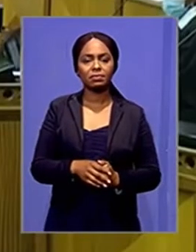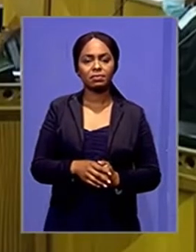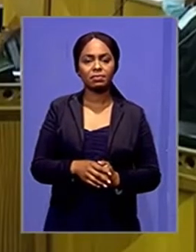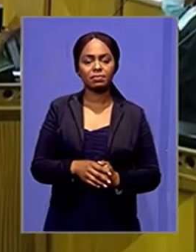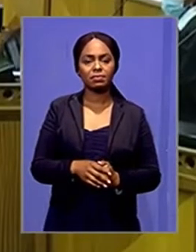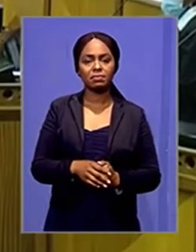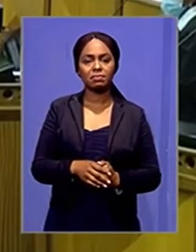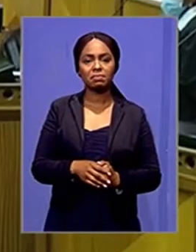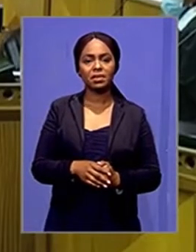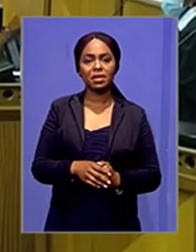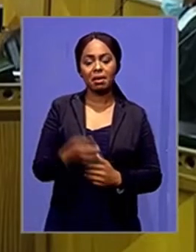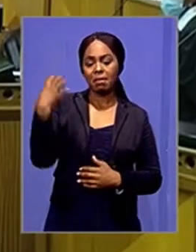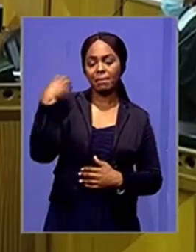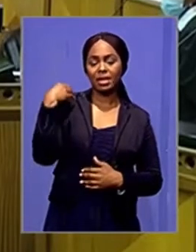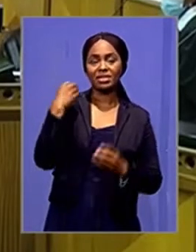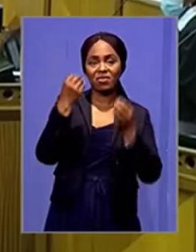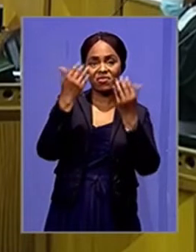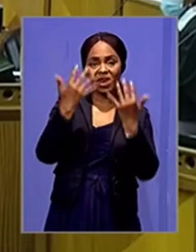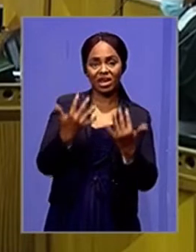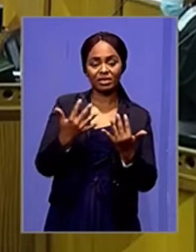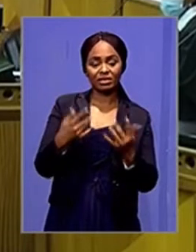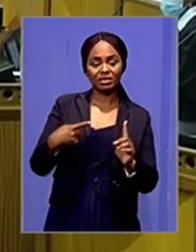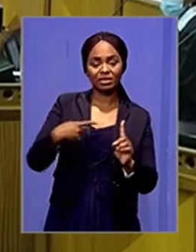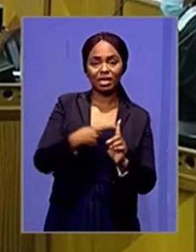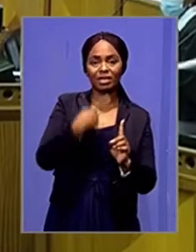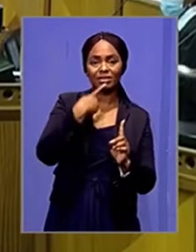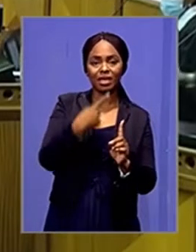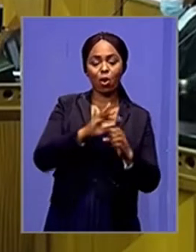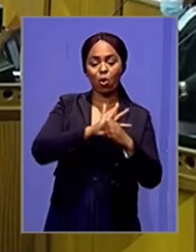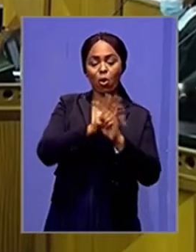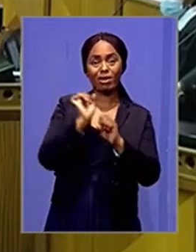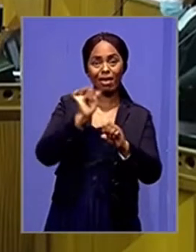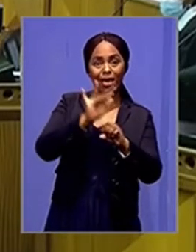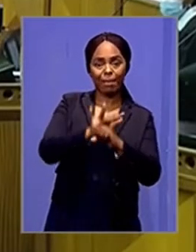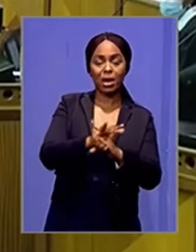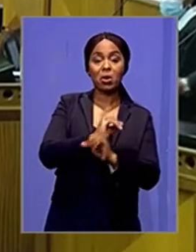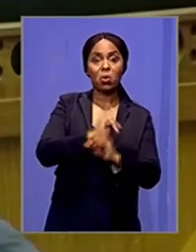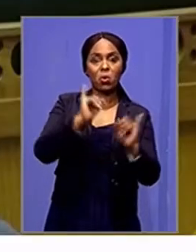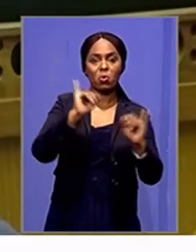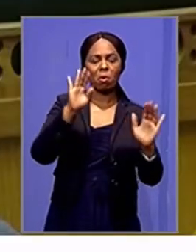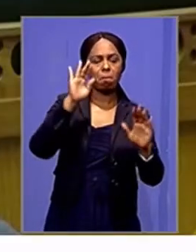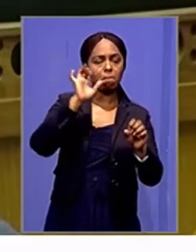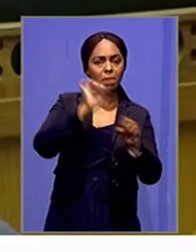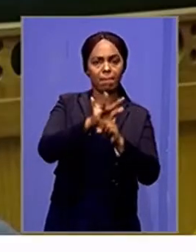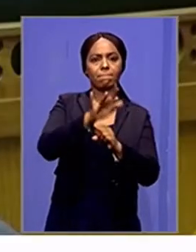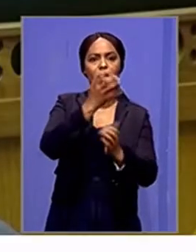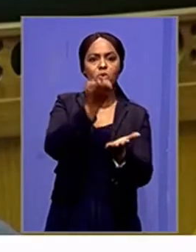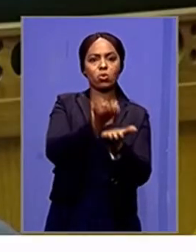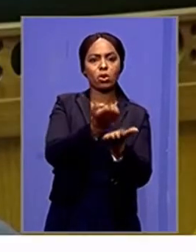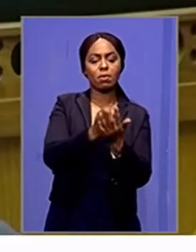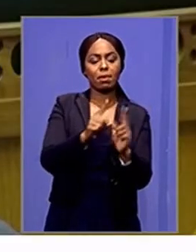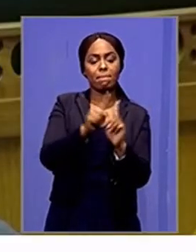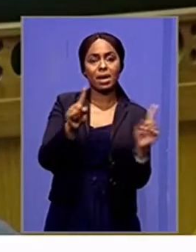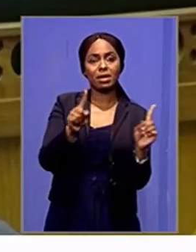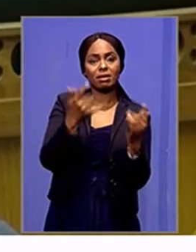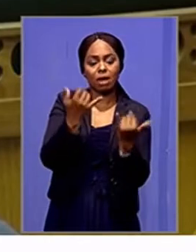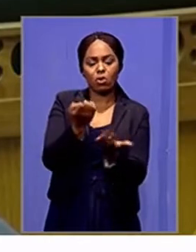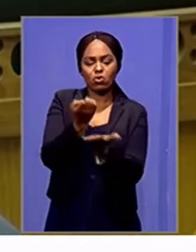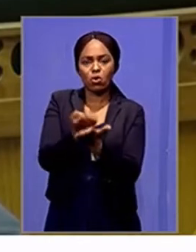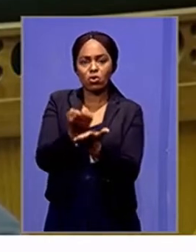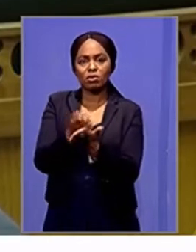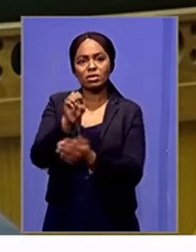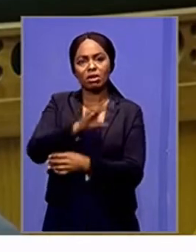Tona ya ditjhelete Enoch Godongwana o re mathata ao a hlotšego ke COVID-19 ke a magolo kudu. Fela ekonomi ya Afrika Borwa e laetša go tia gare